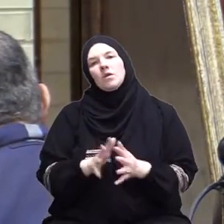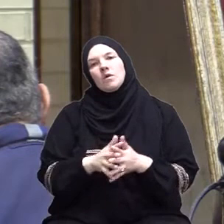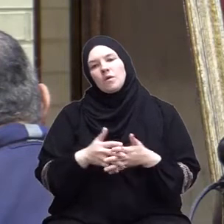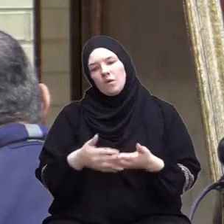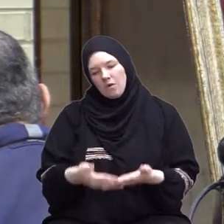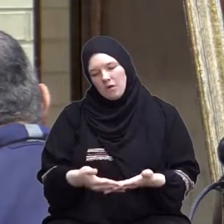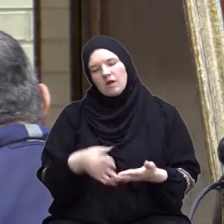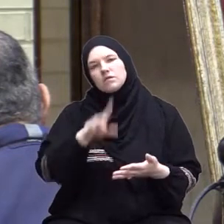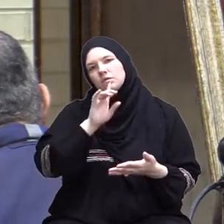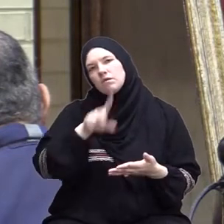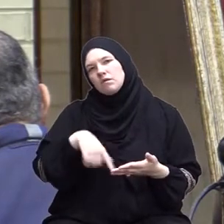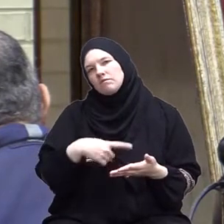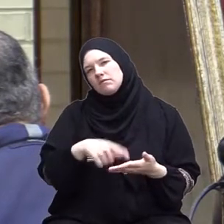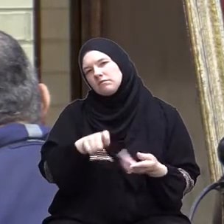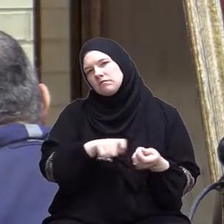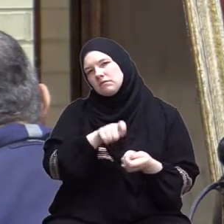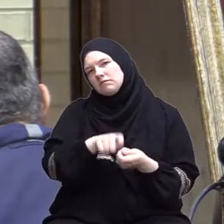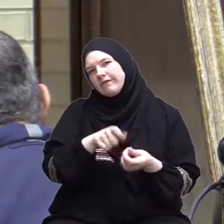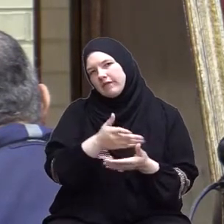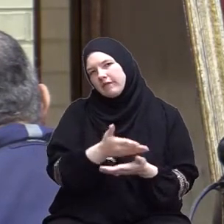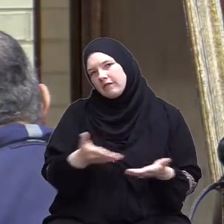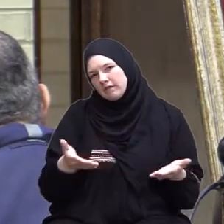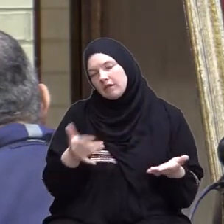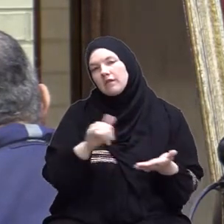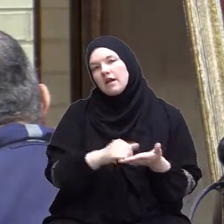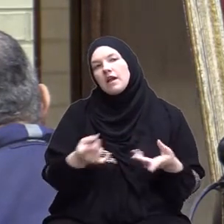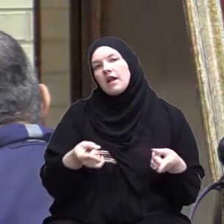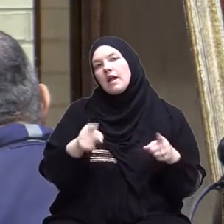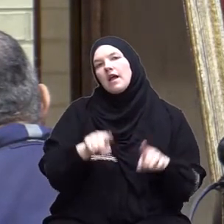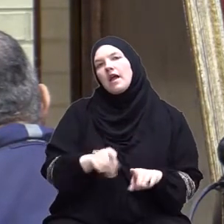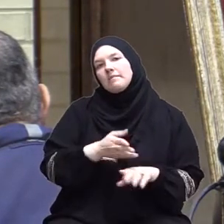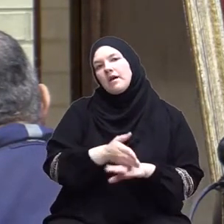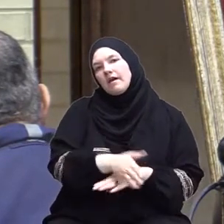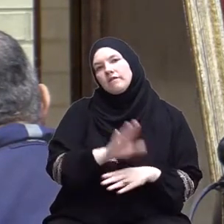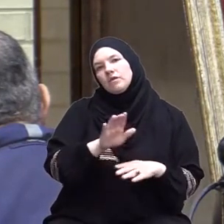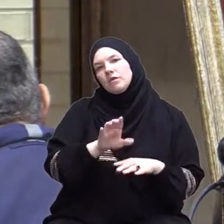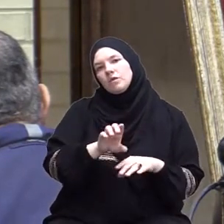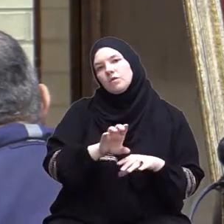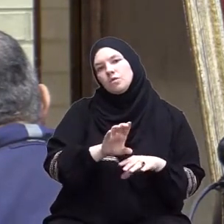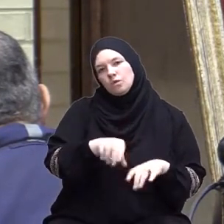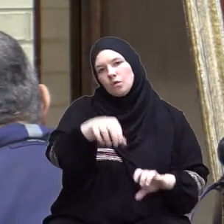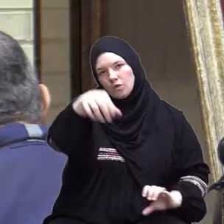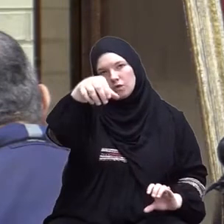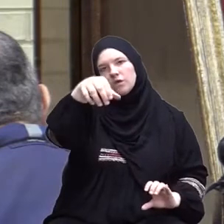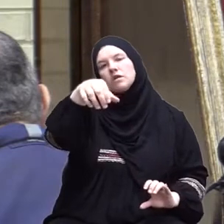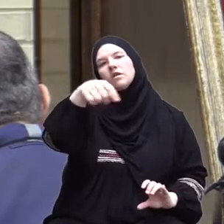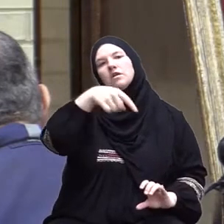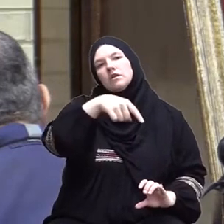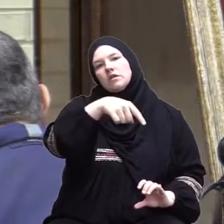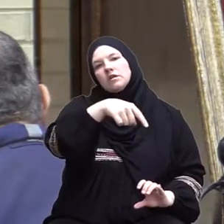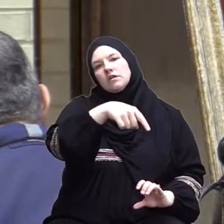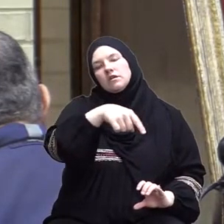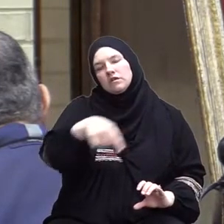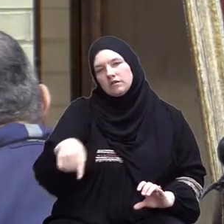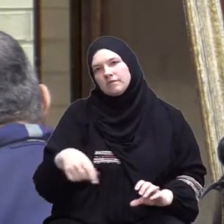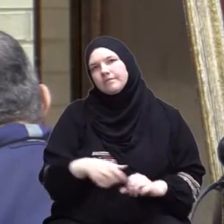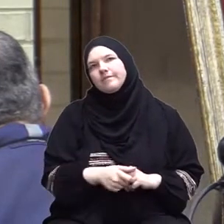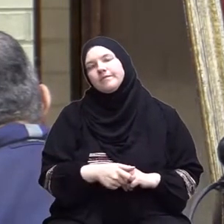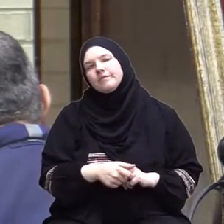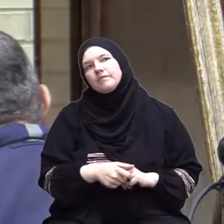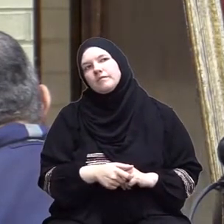is referring to something that came after their book that is confirming their book.